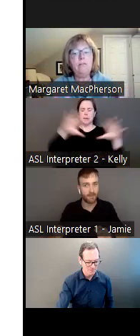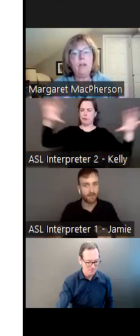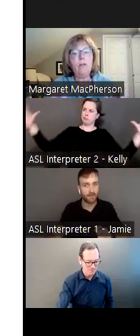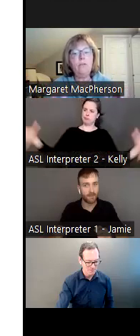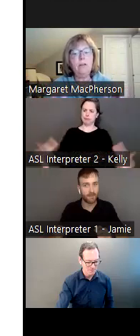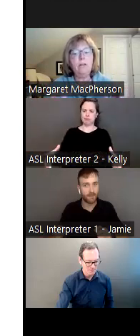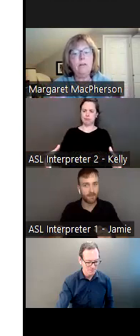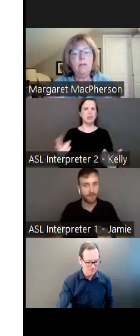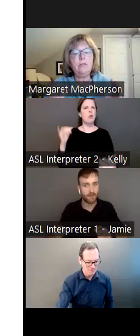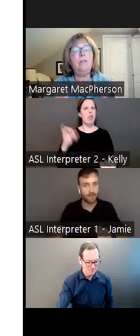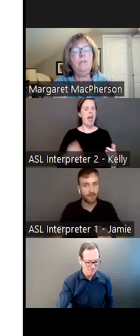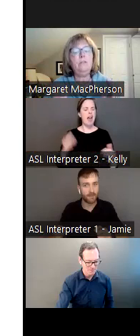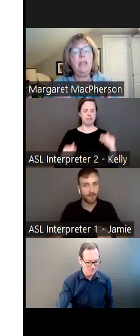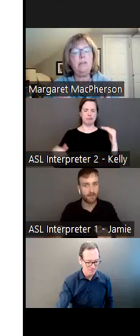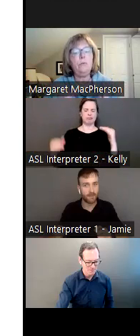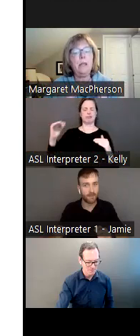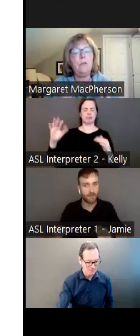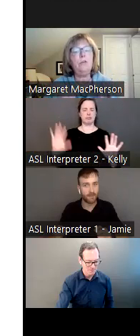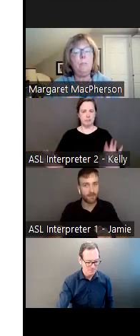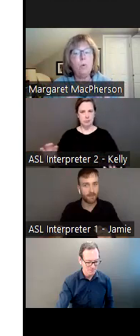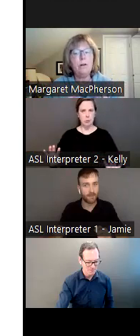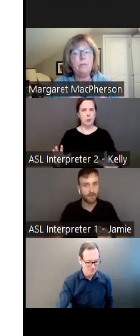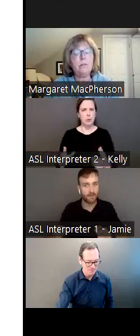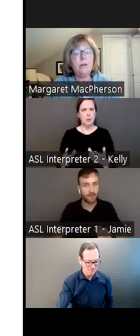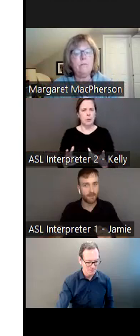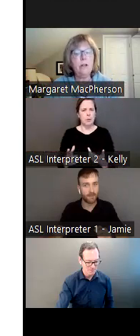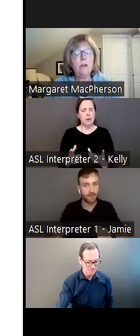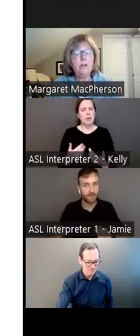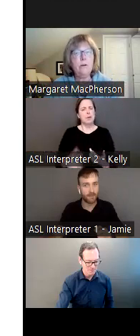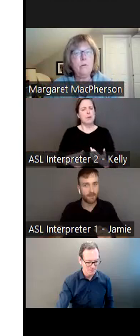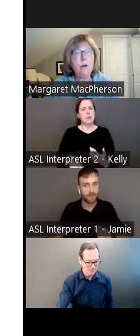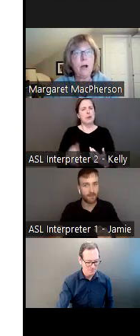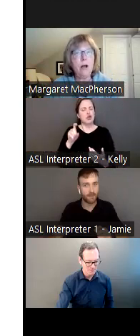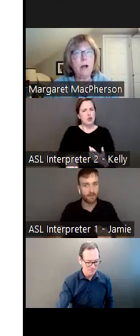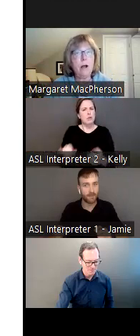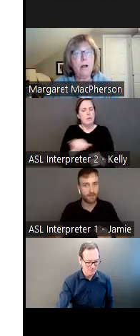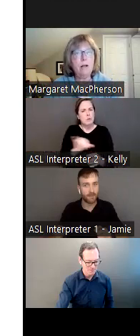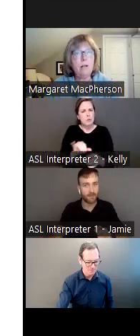inequity in itself that doesn't take into account the importance of,